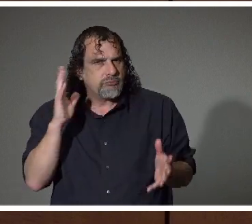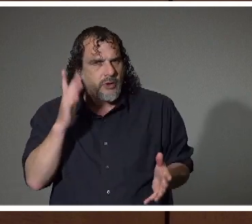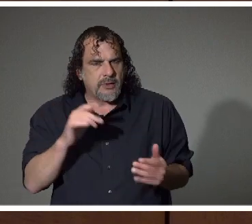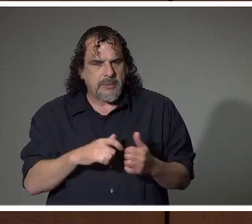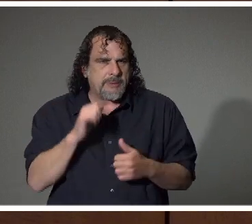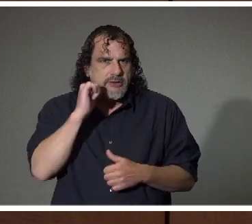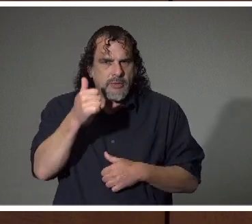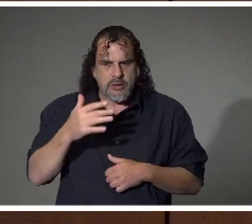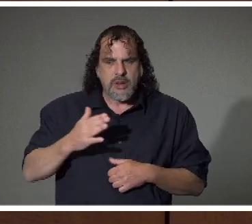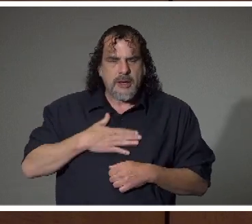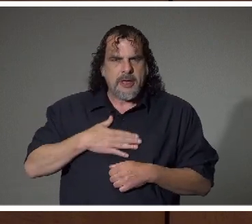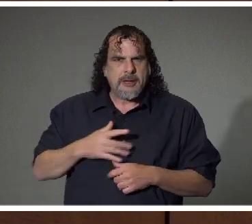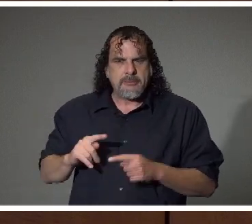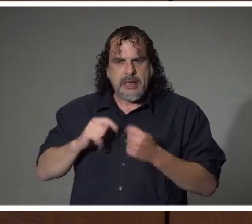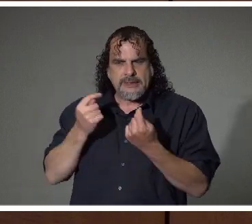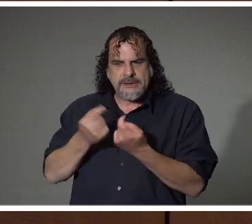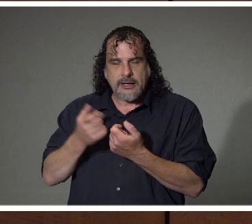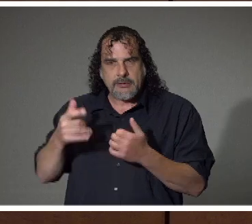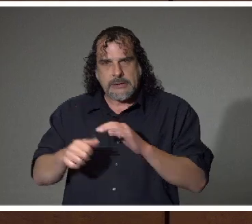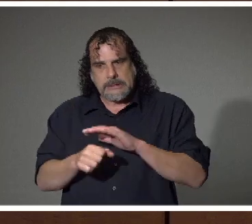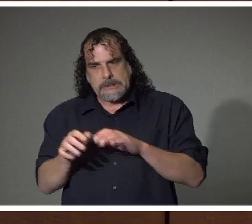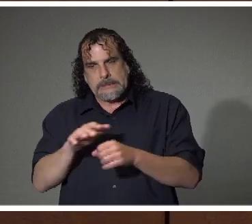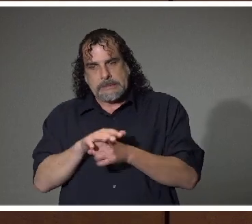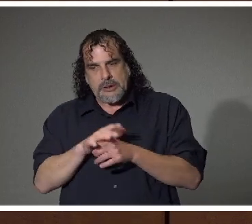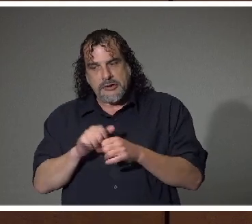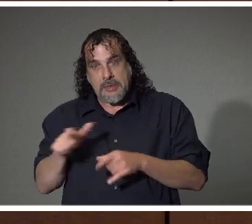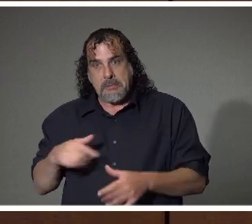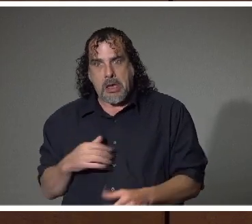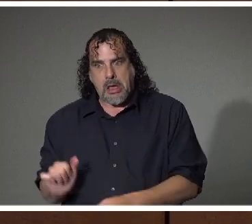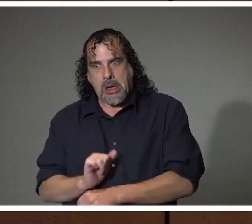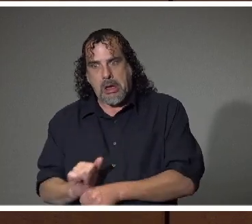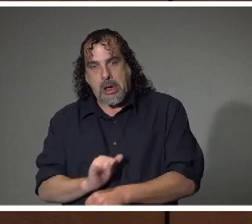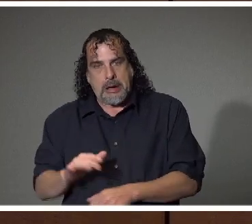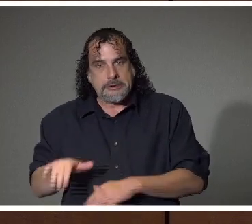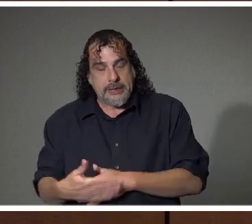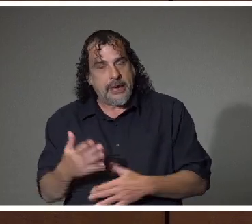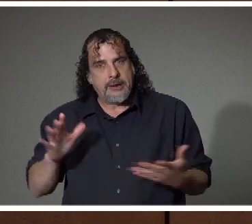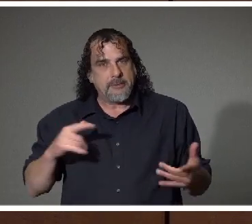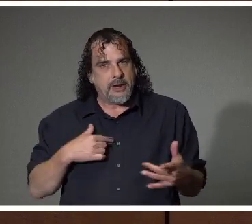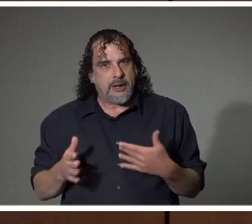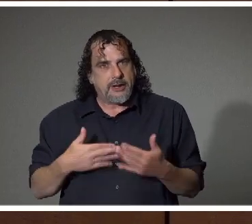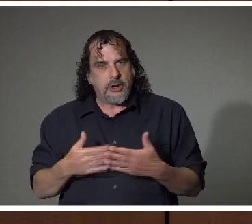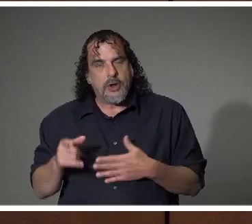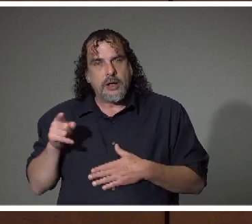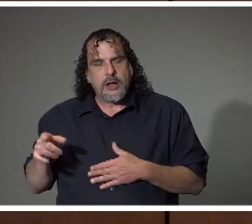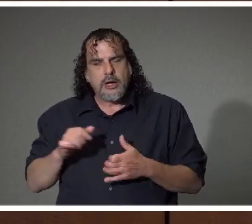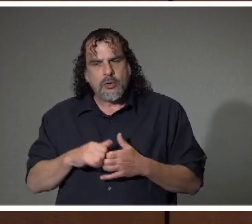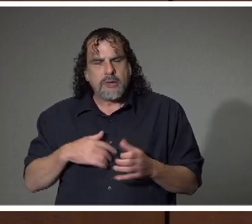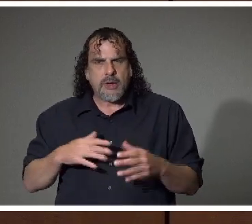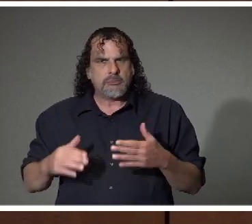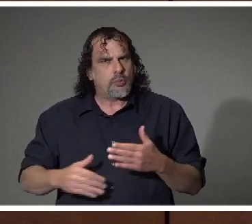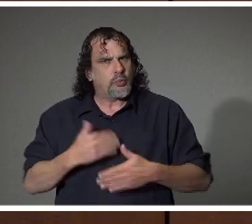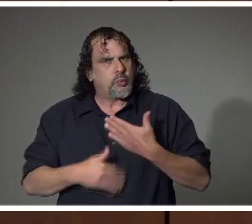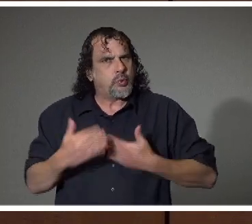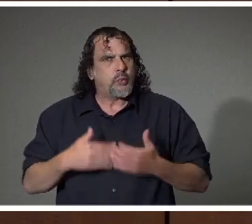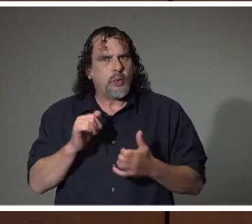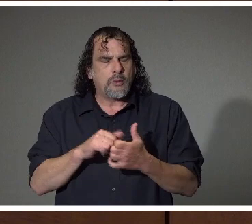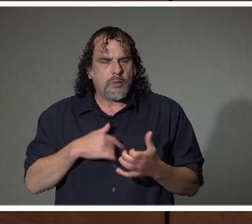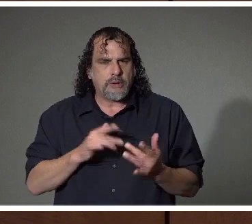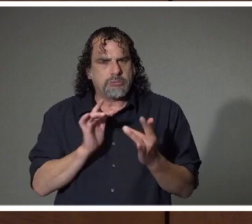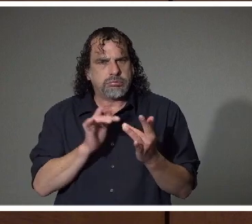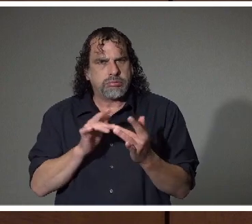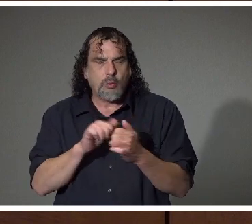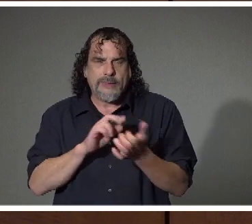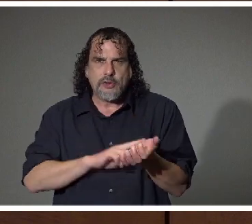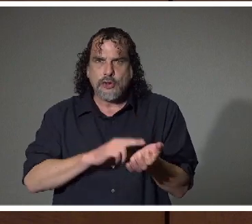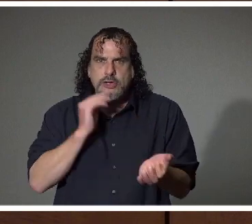my team on under a little pressure there to get it out. But you know, we've been pretty aggressive with nursing homes and doing regular contacts and guidance.